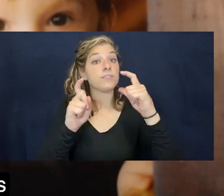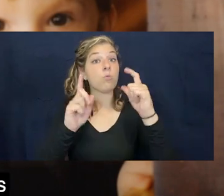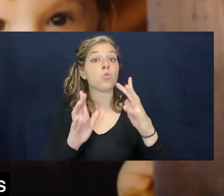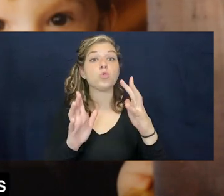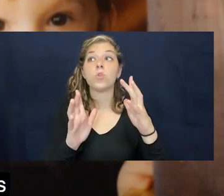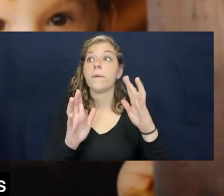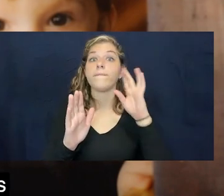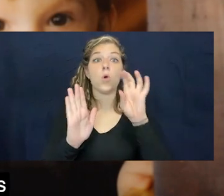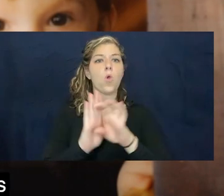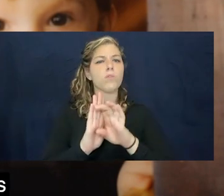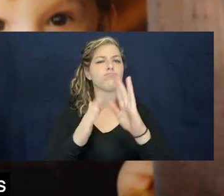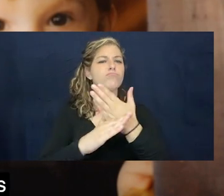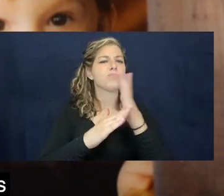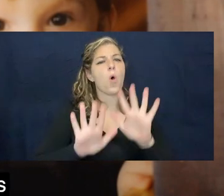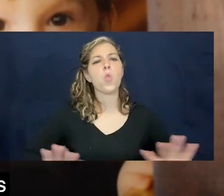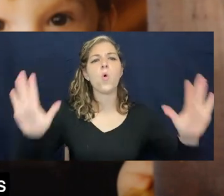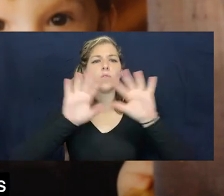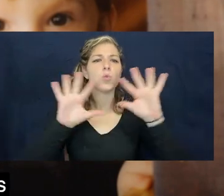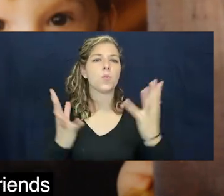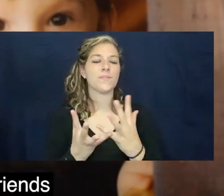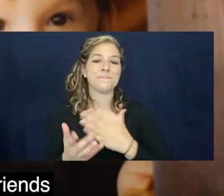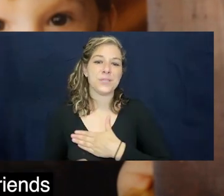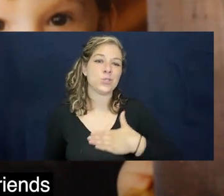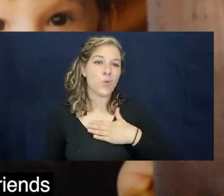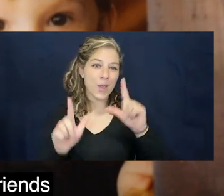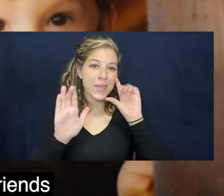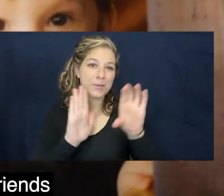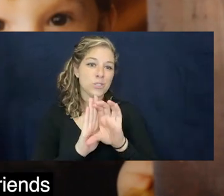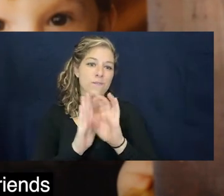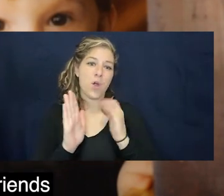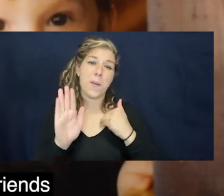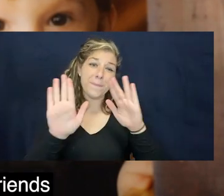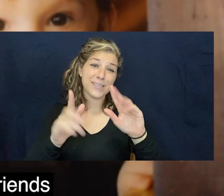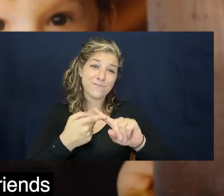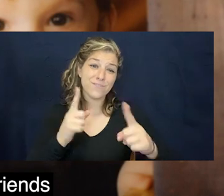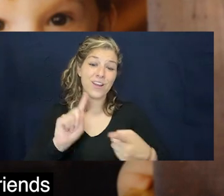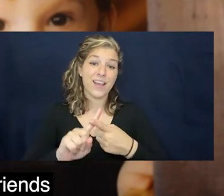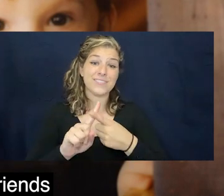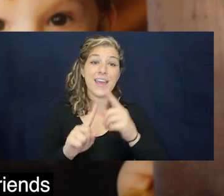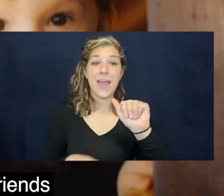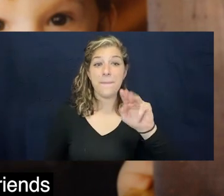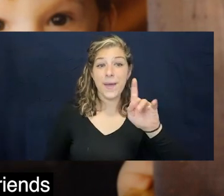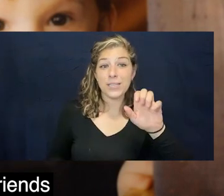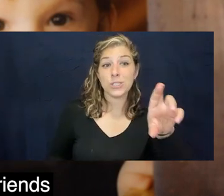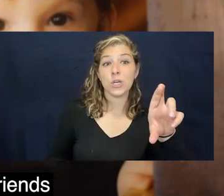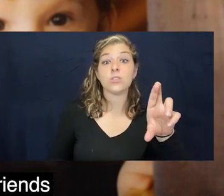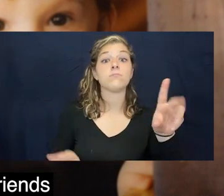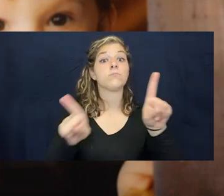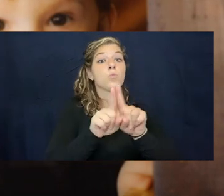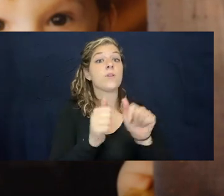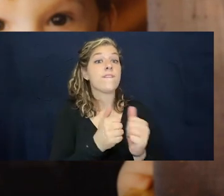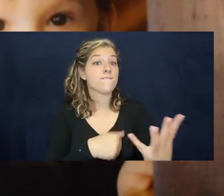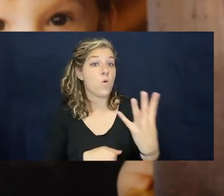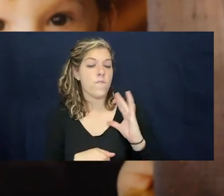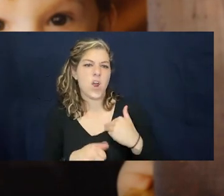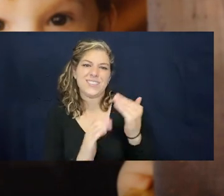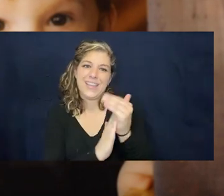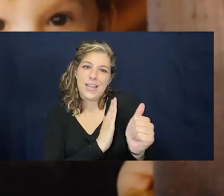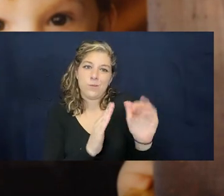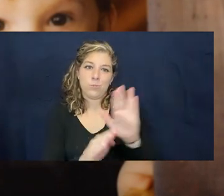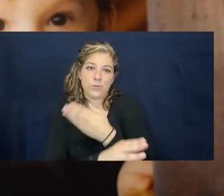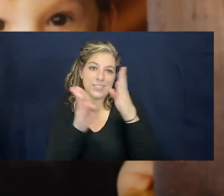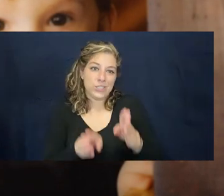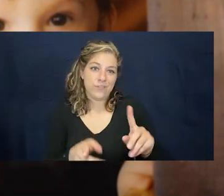positive exposure photographs have been shared around the world. Please enjoy these images of our incredible friends and ambassadors, accompanied by four